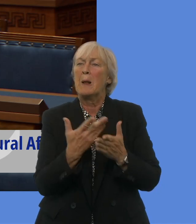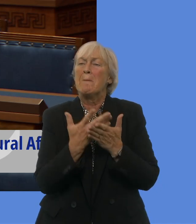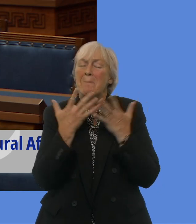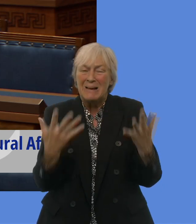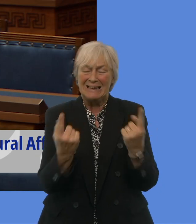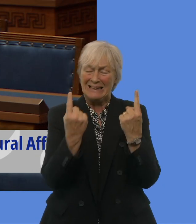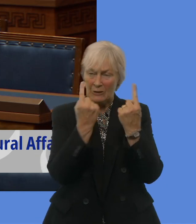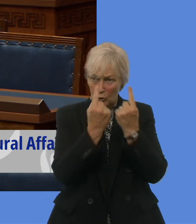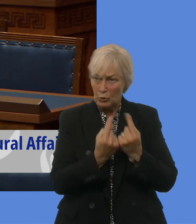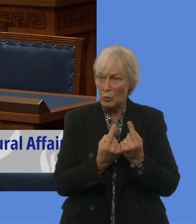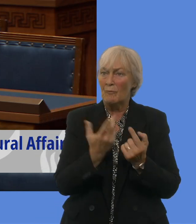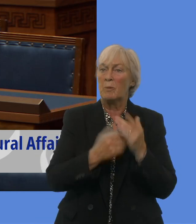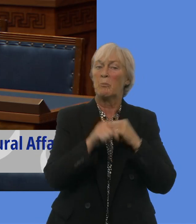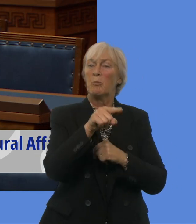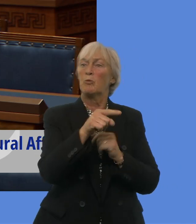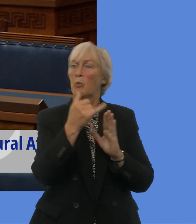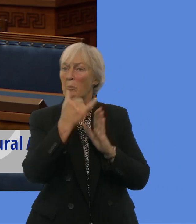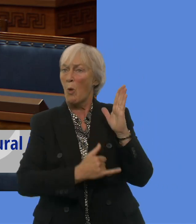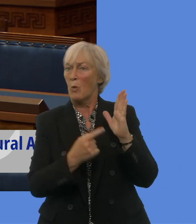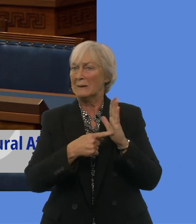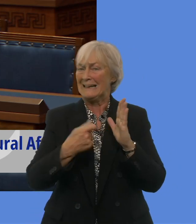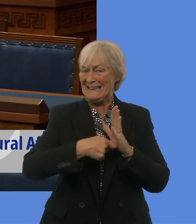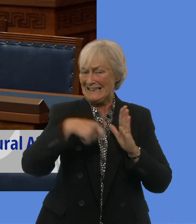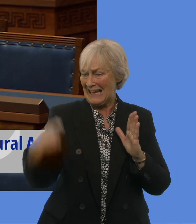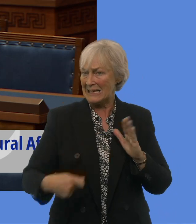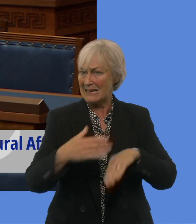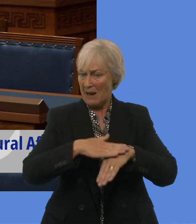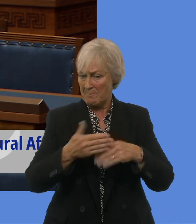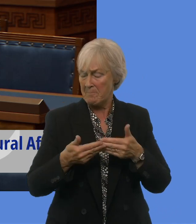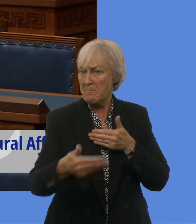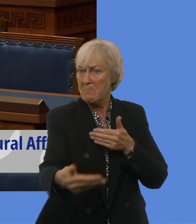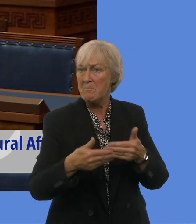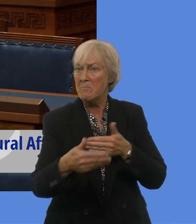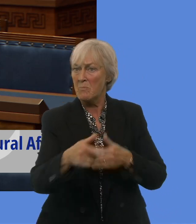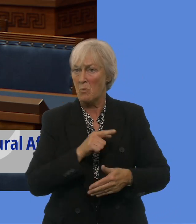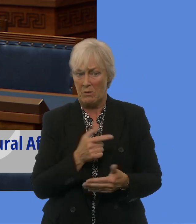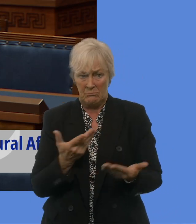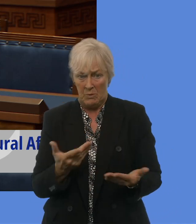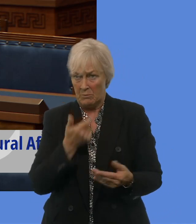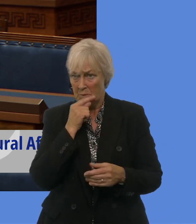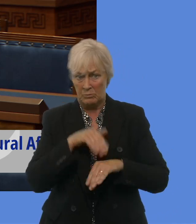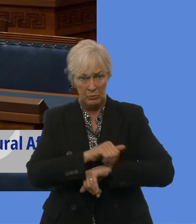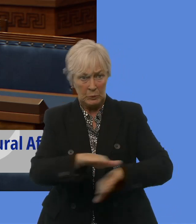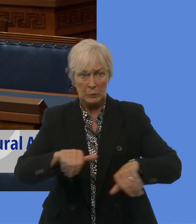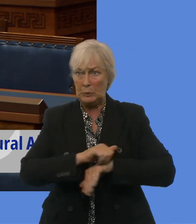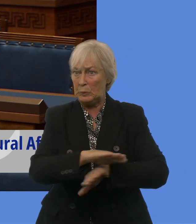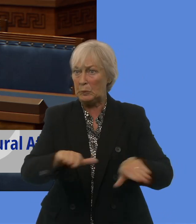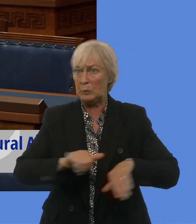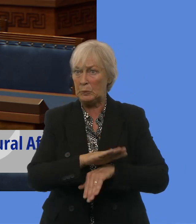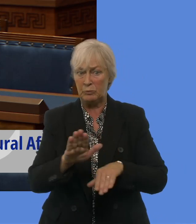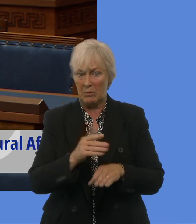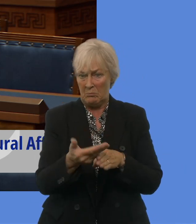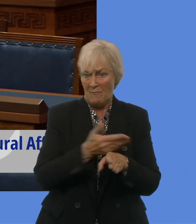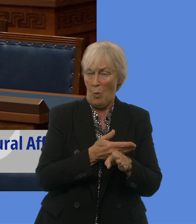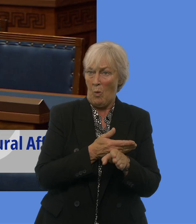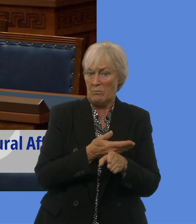that arose from that report was an extended season, because people are, well, today perhaps are out swimming, but it's not. It's before the start of the